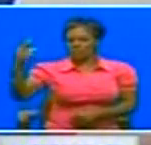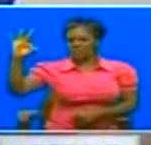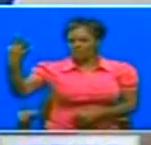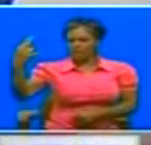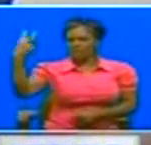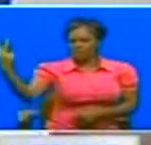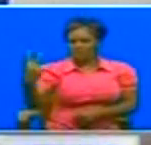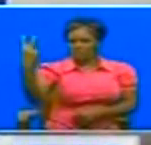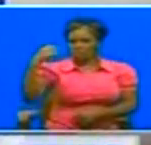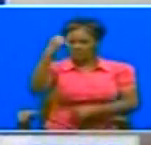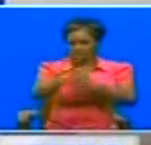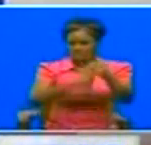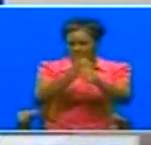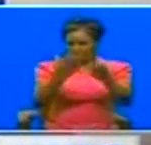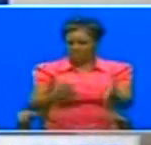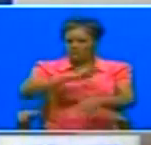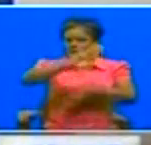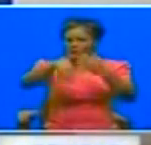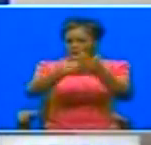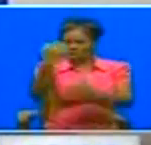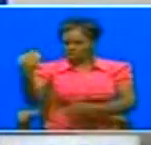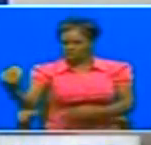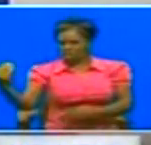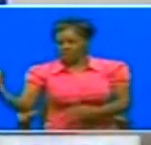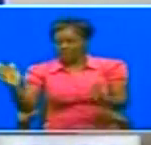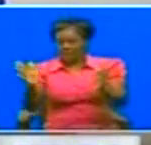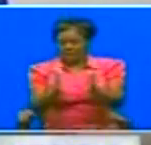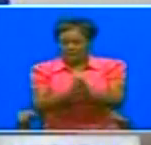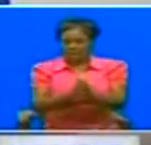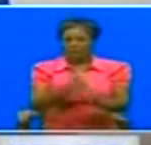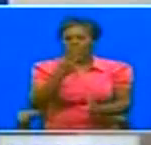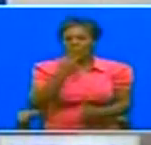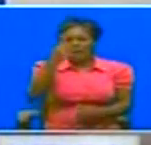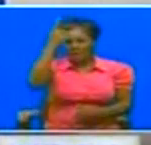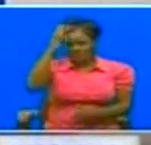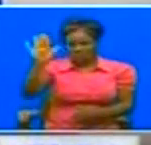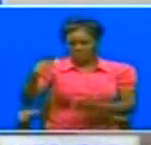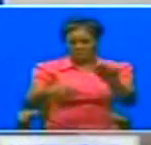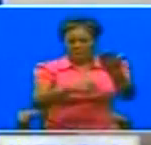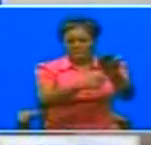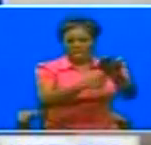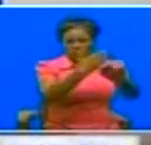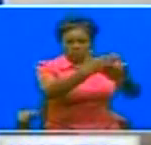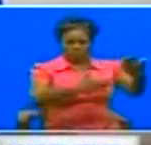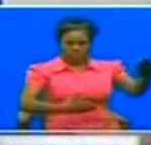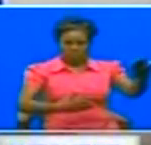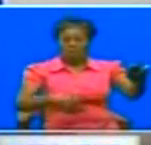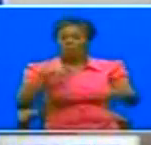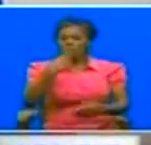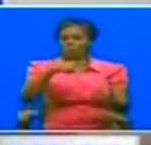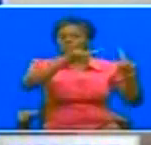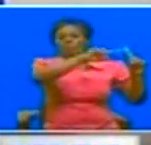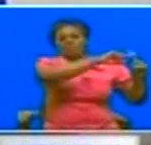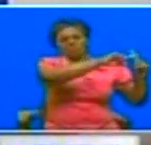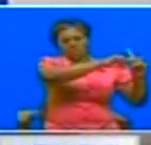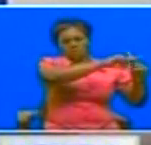of February this year, that all children and as well as their guardians have their names put down, especially children who are HIV